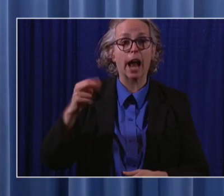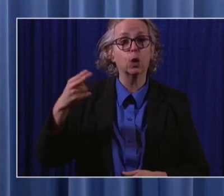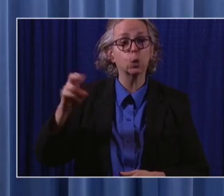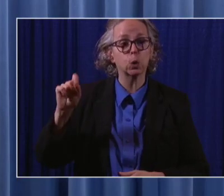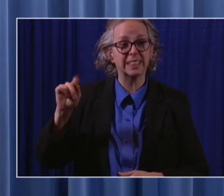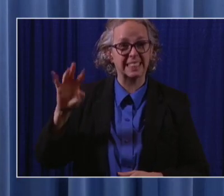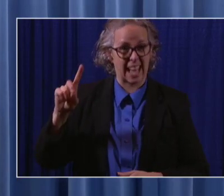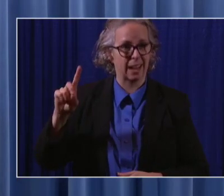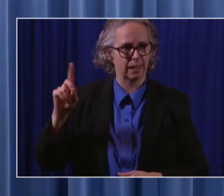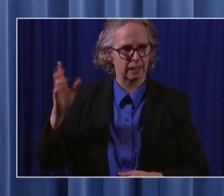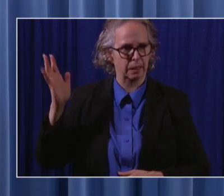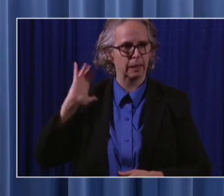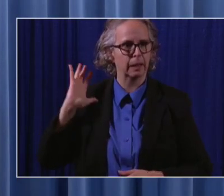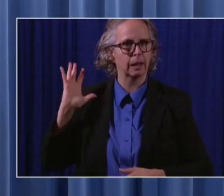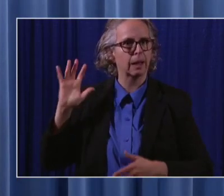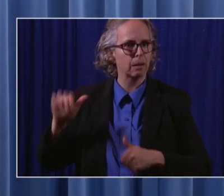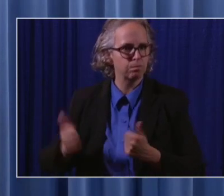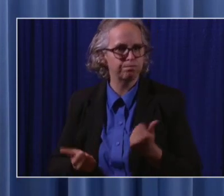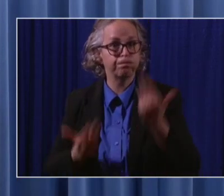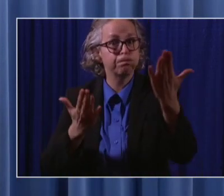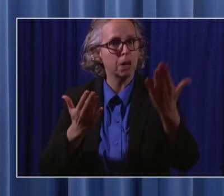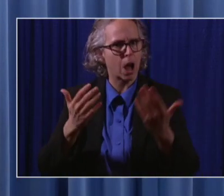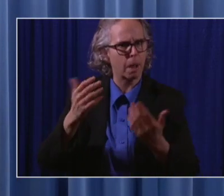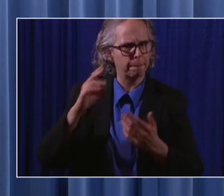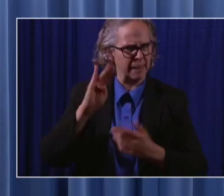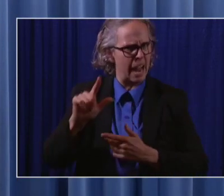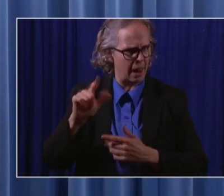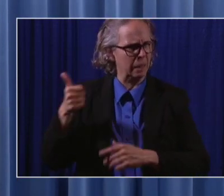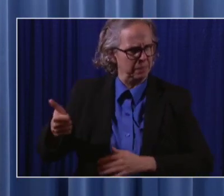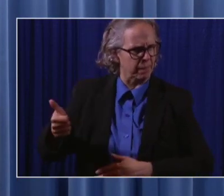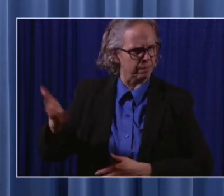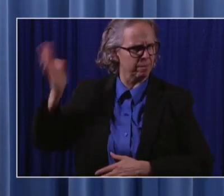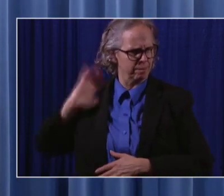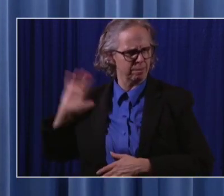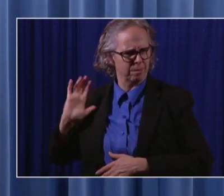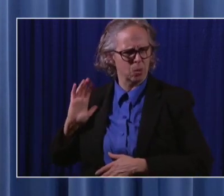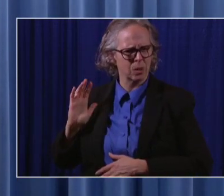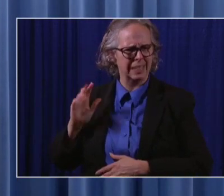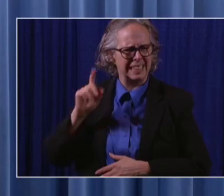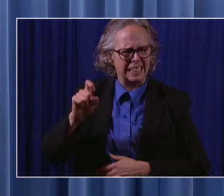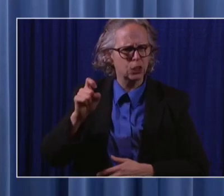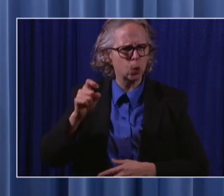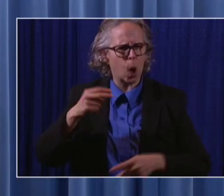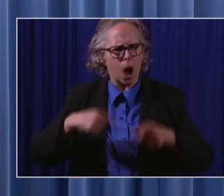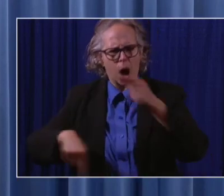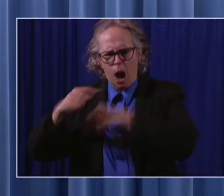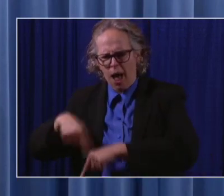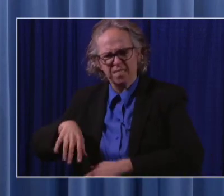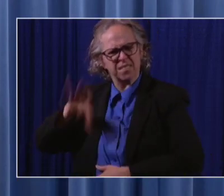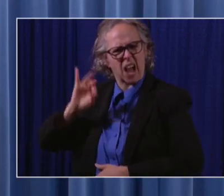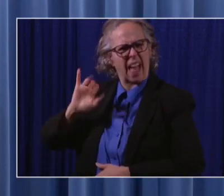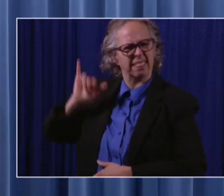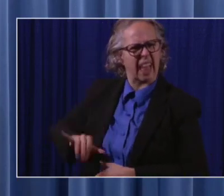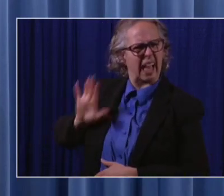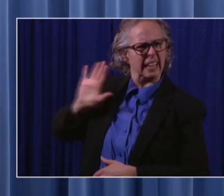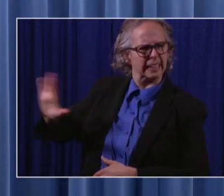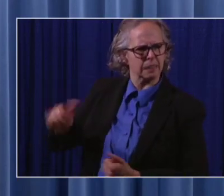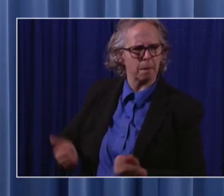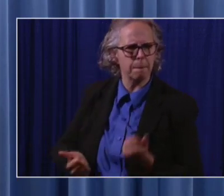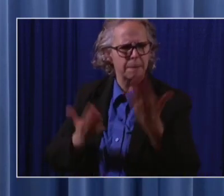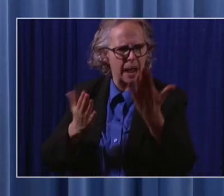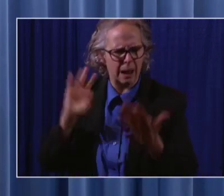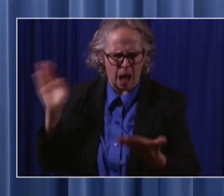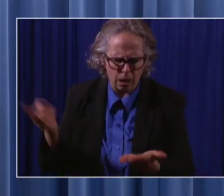certainly look at that bill. We've got to have our constitutional experts advise us about what is constitutional, what we can do and what we can't